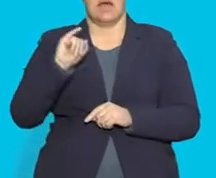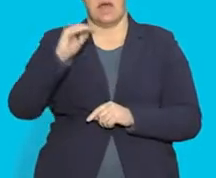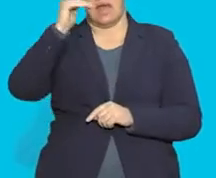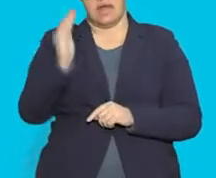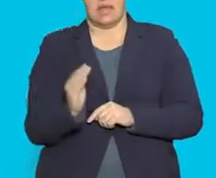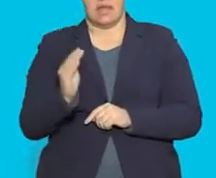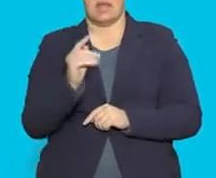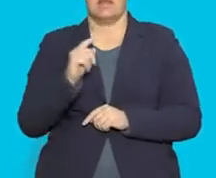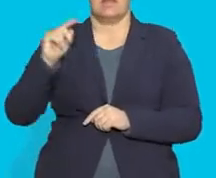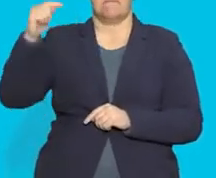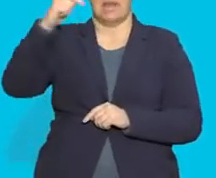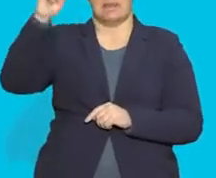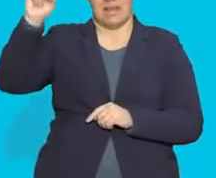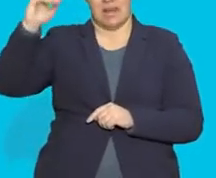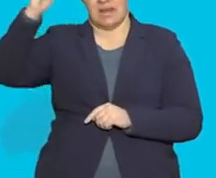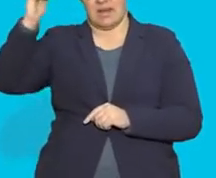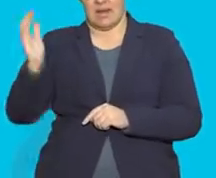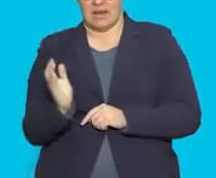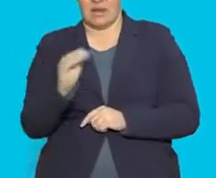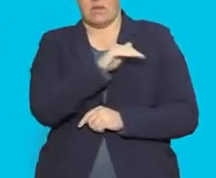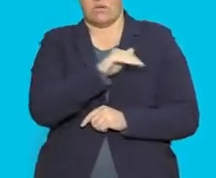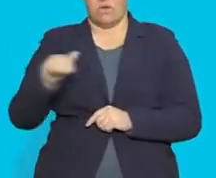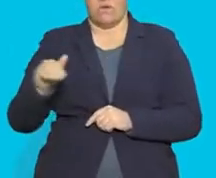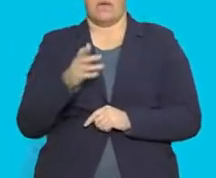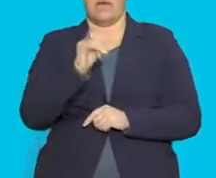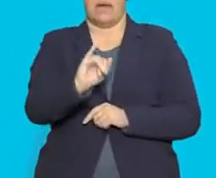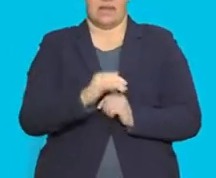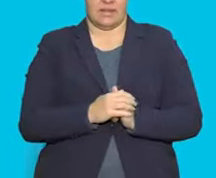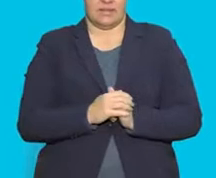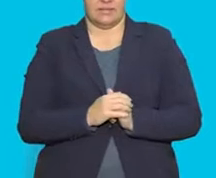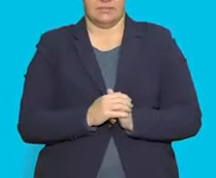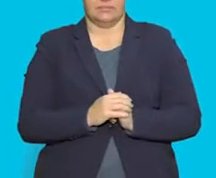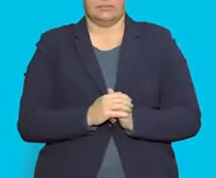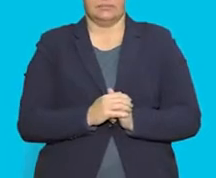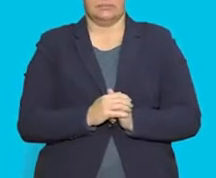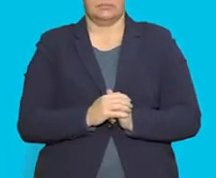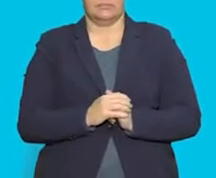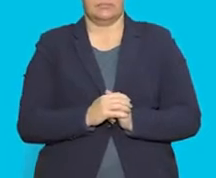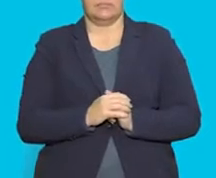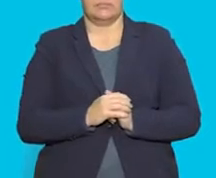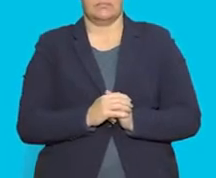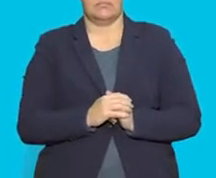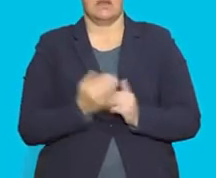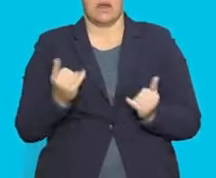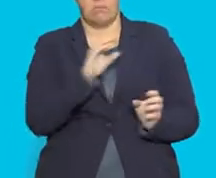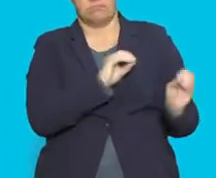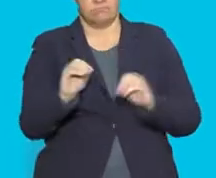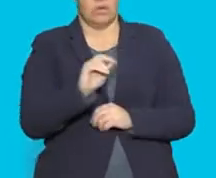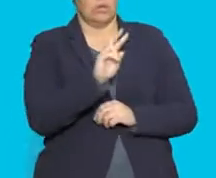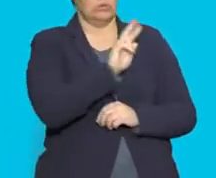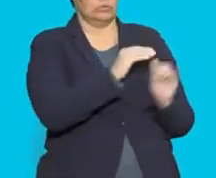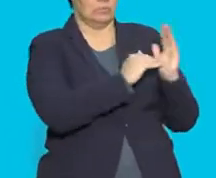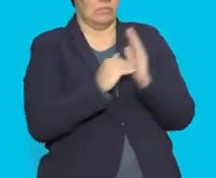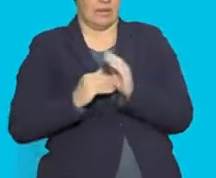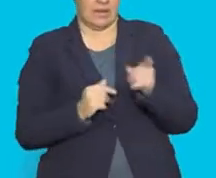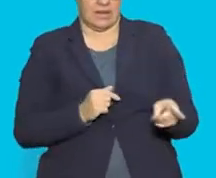the exponent of minus N, all of this divided by I. And then I know this is 2